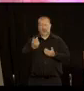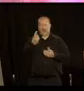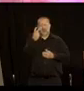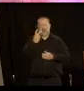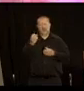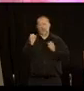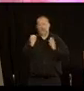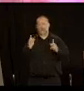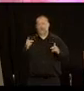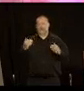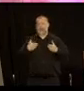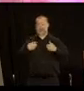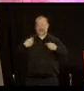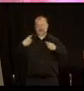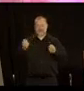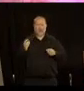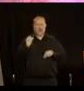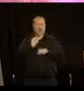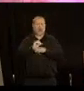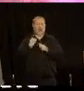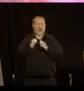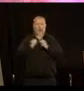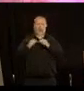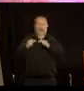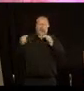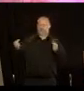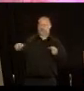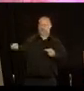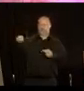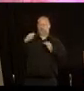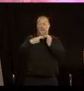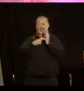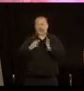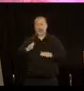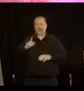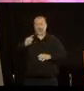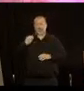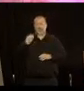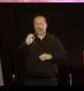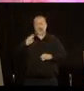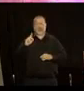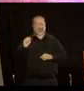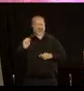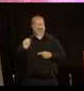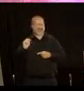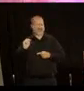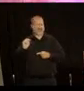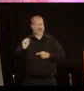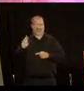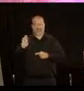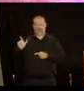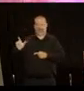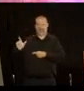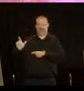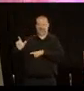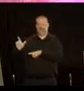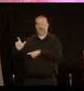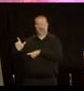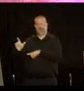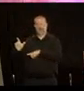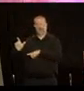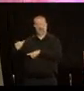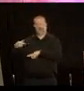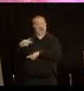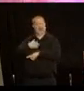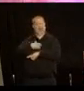memorable opportunities I've had is to work across the aisle with Representative Tant on a bill